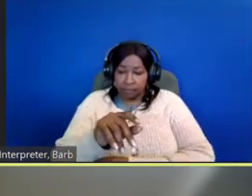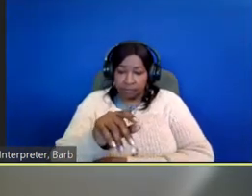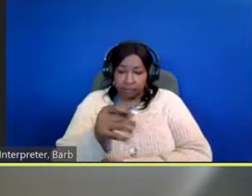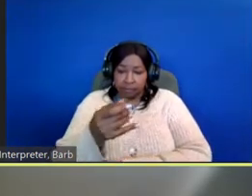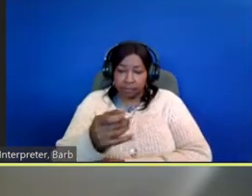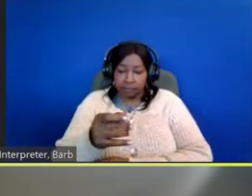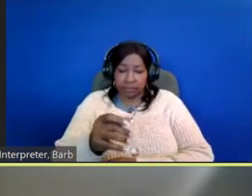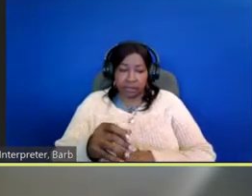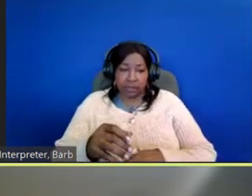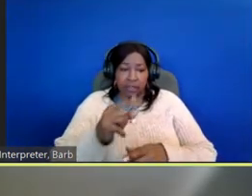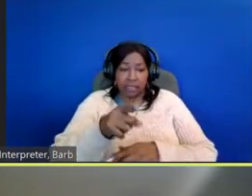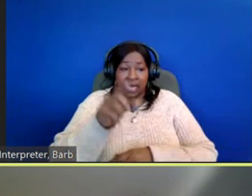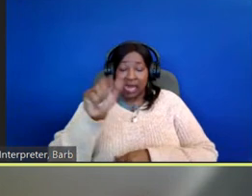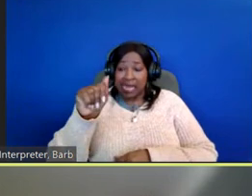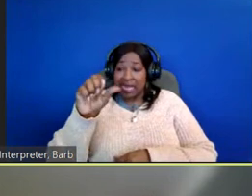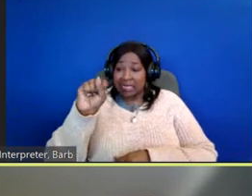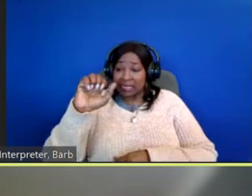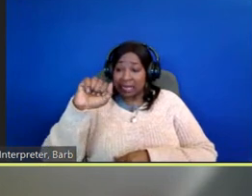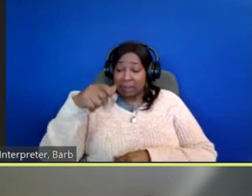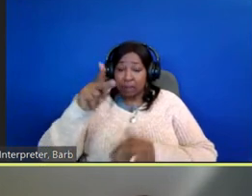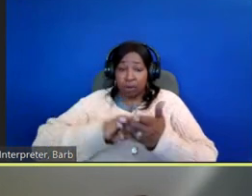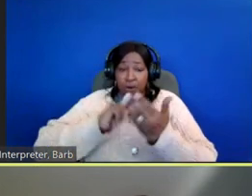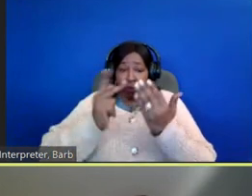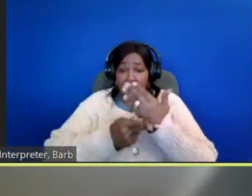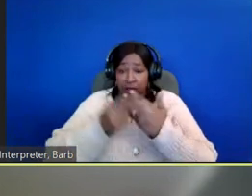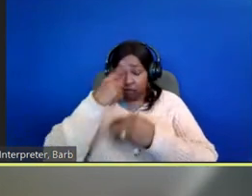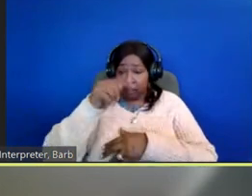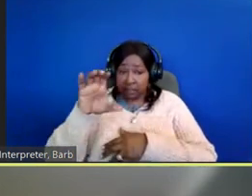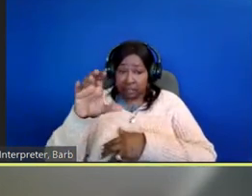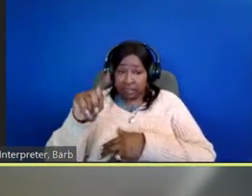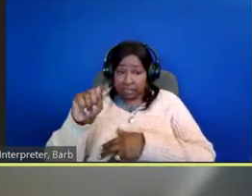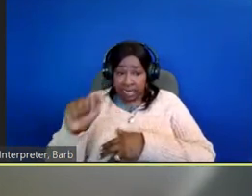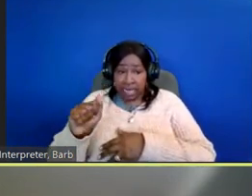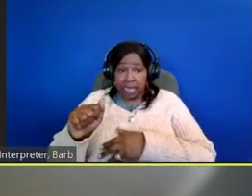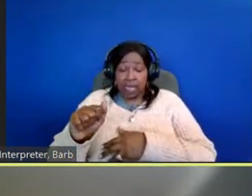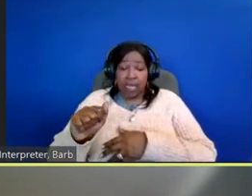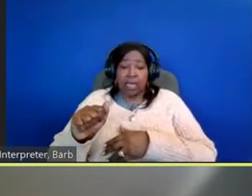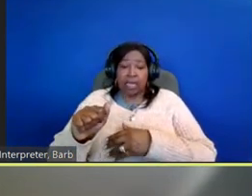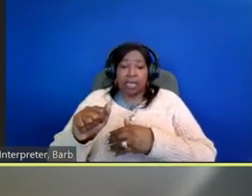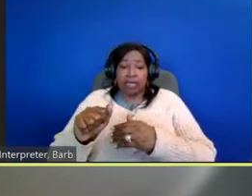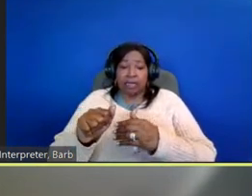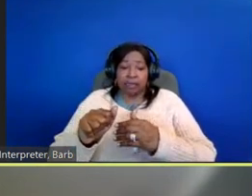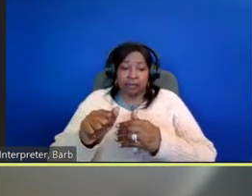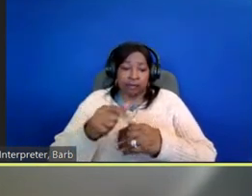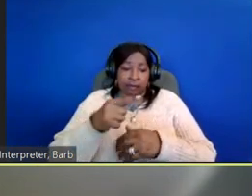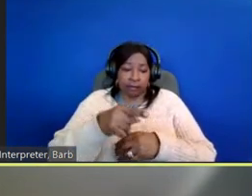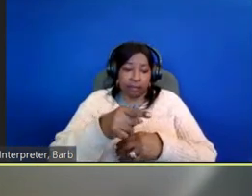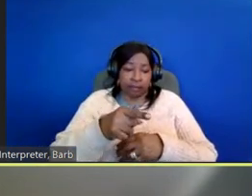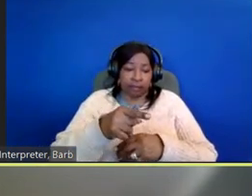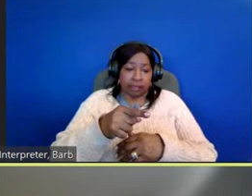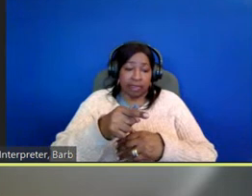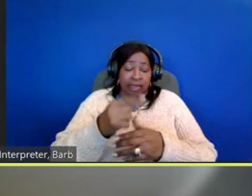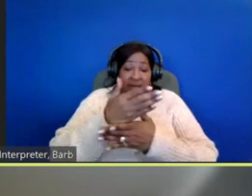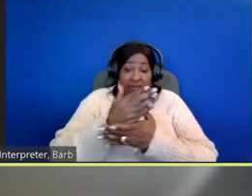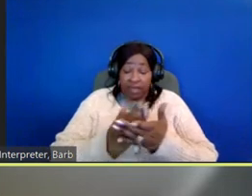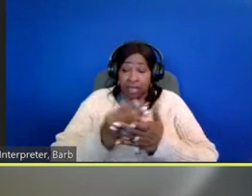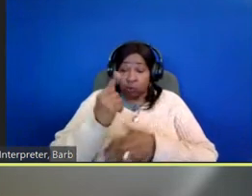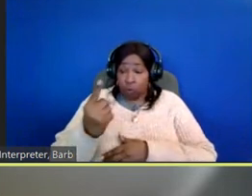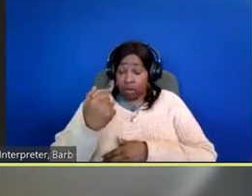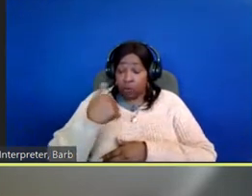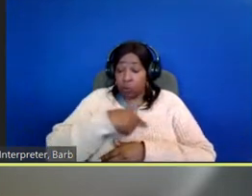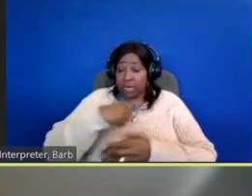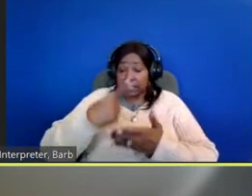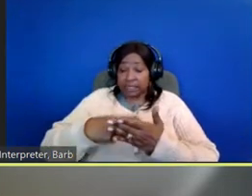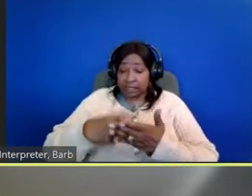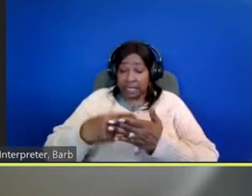The ASAP program for CTA is well underway. Phase one, as we discussed